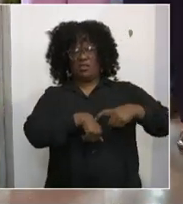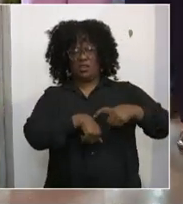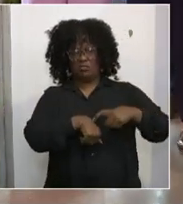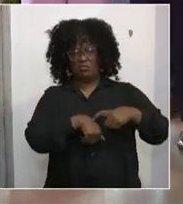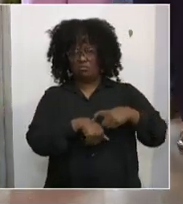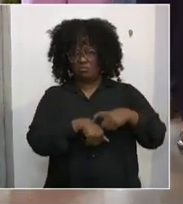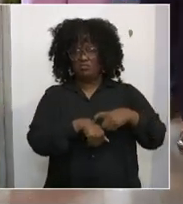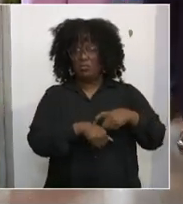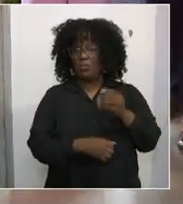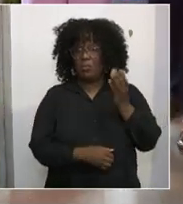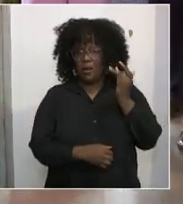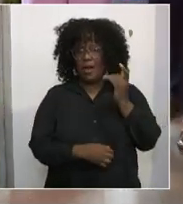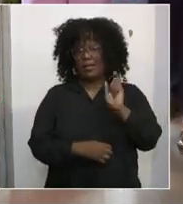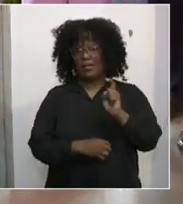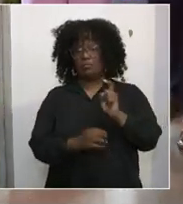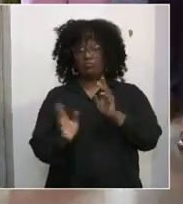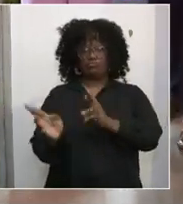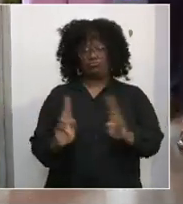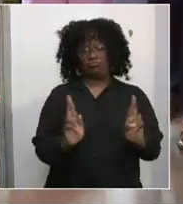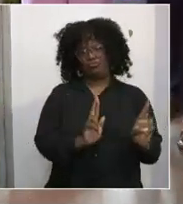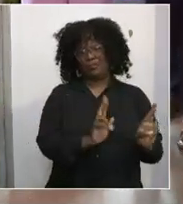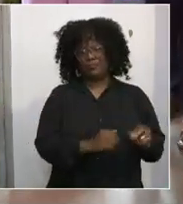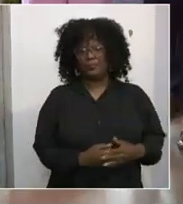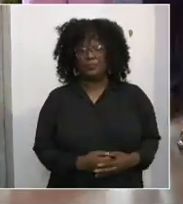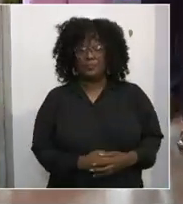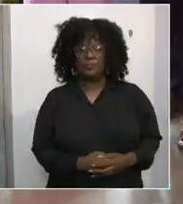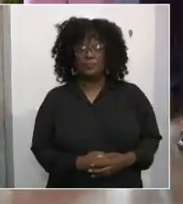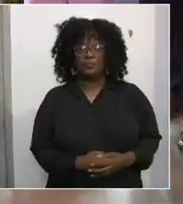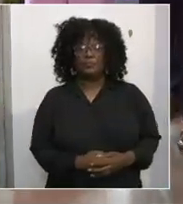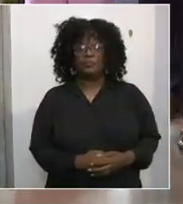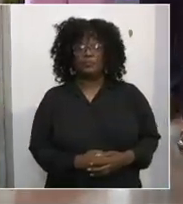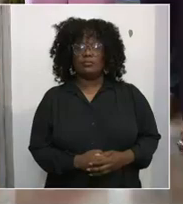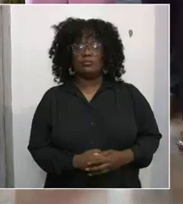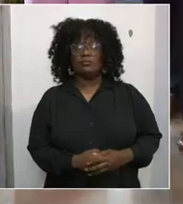to use public transportation.